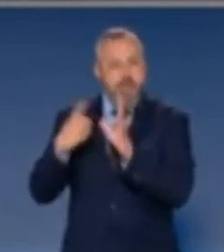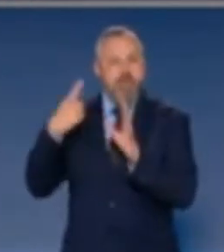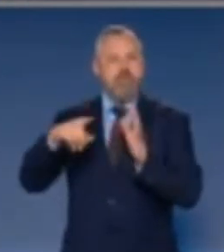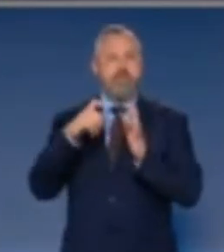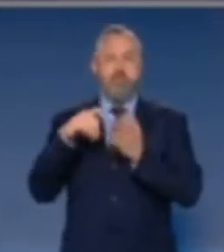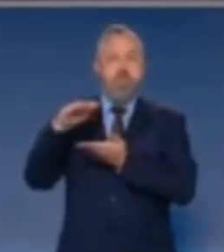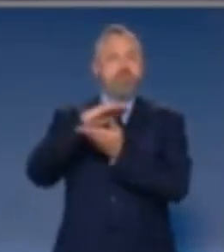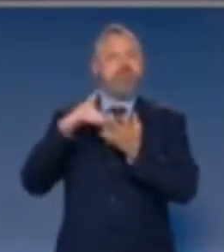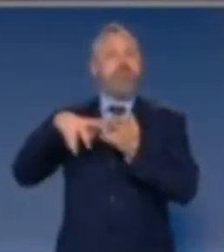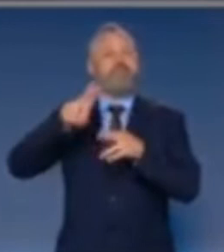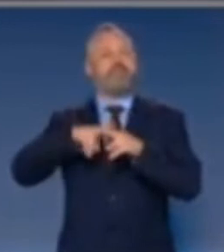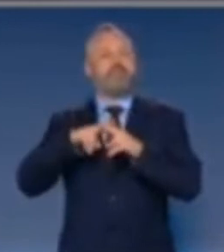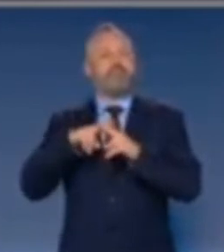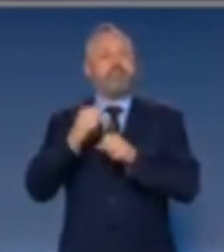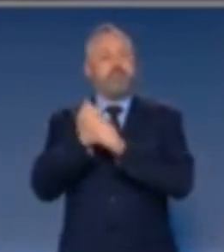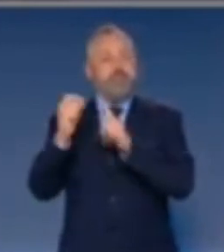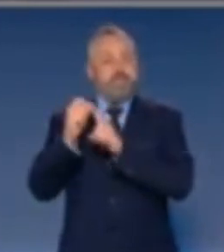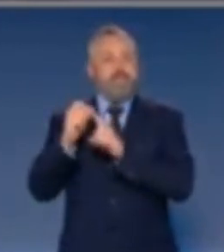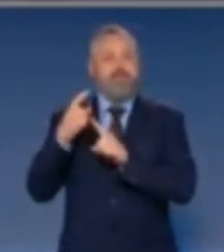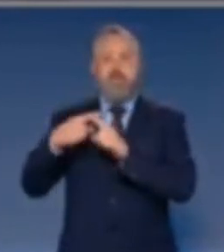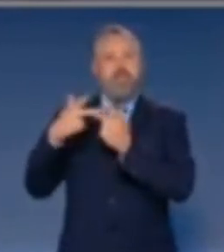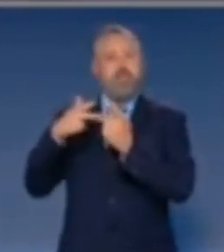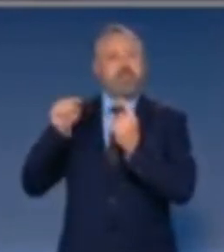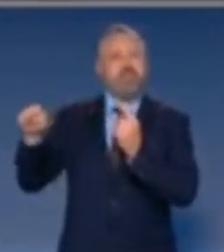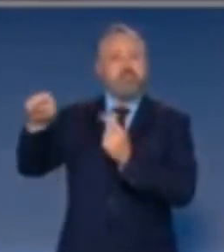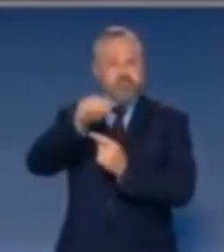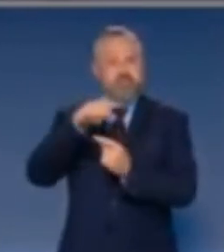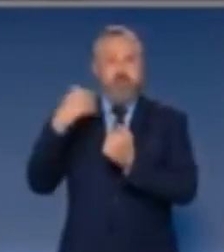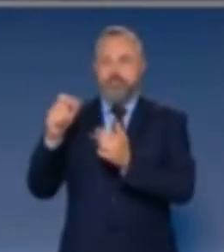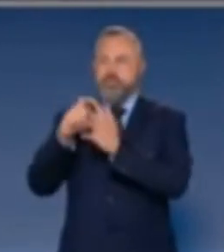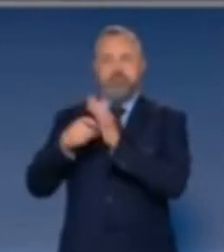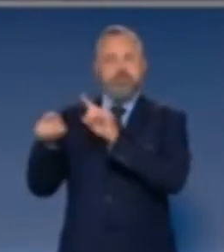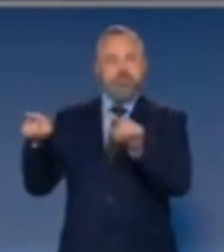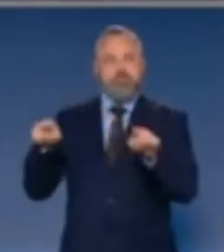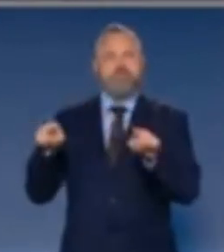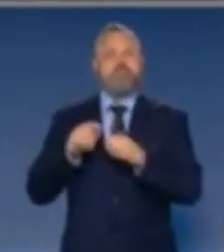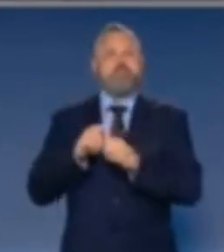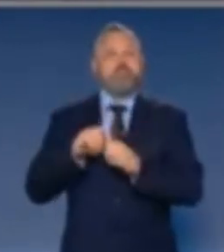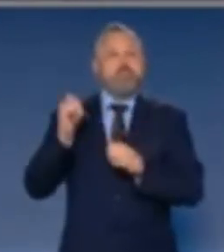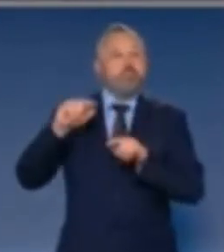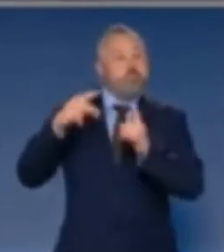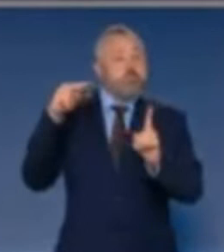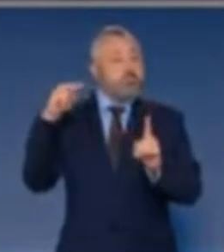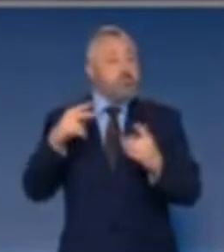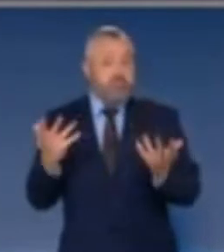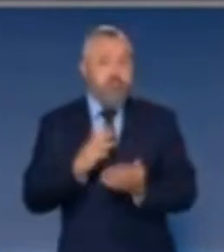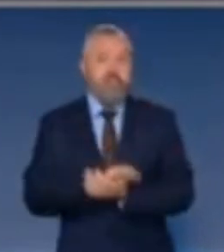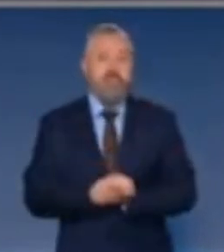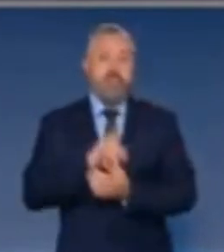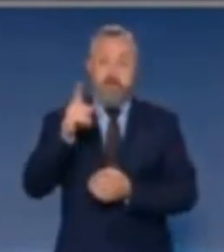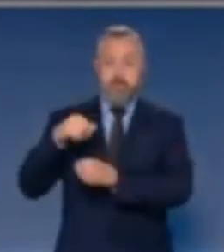may be individuals who have different groups, but the medical leadership was deeply engaged